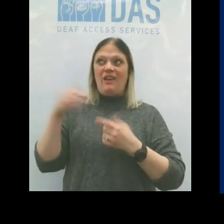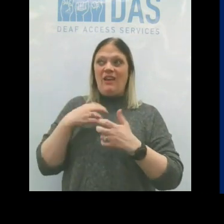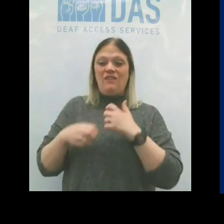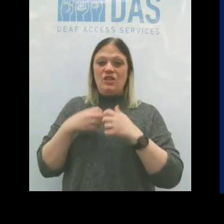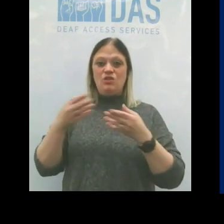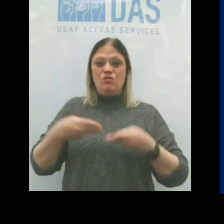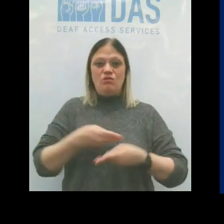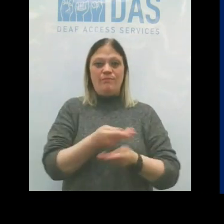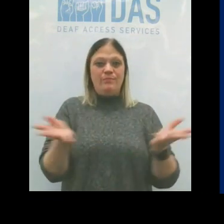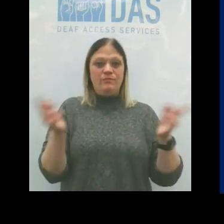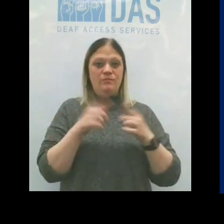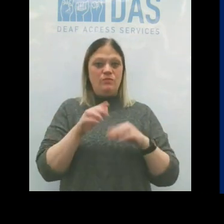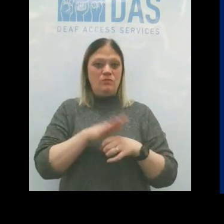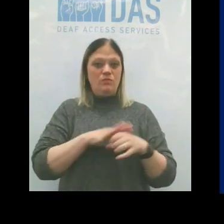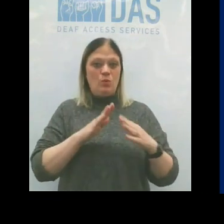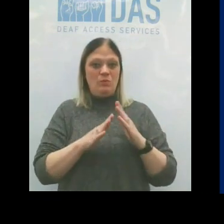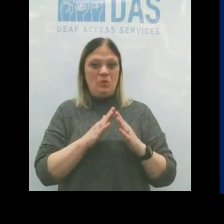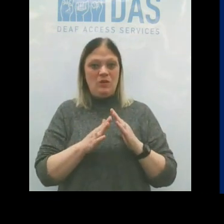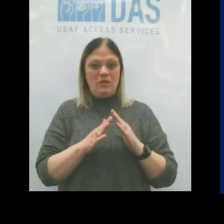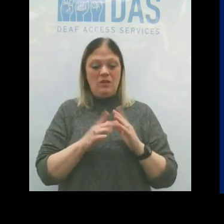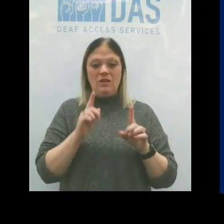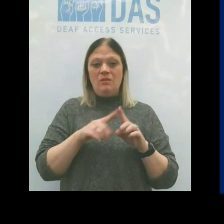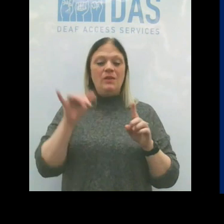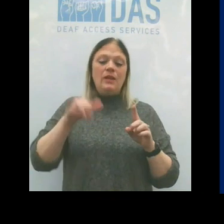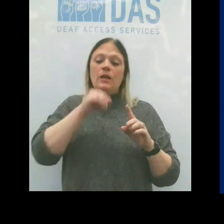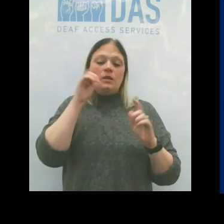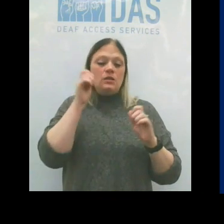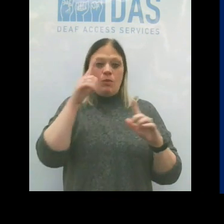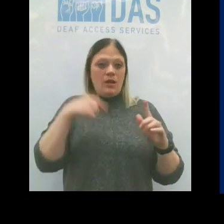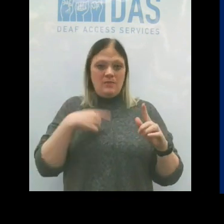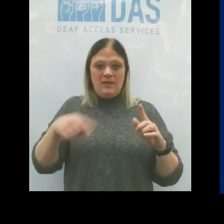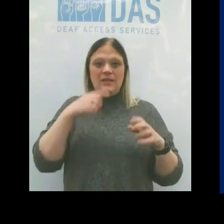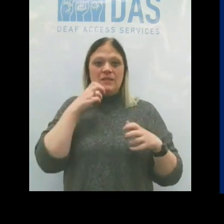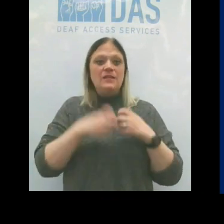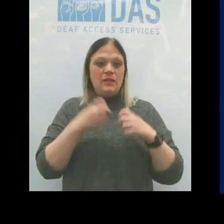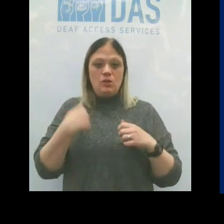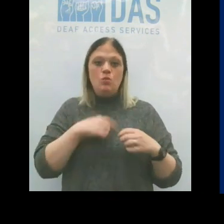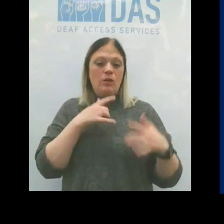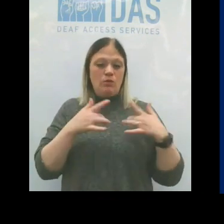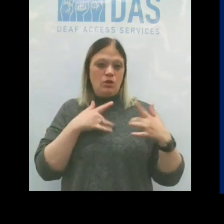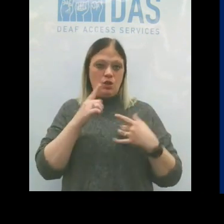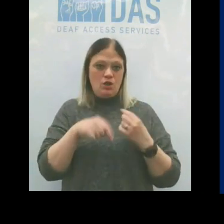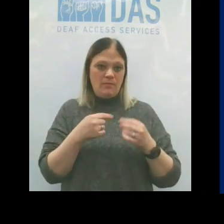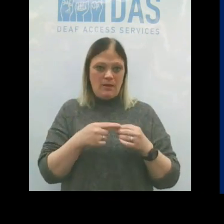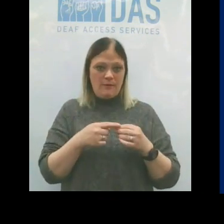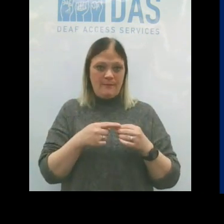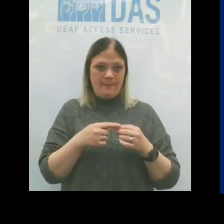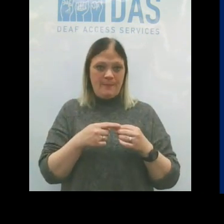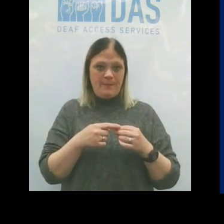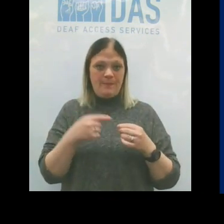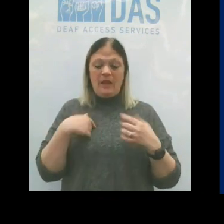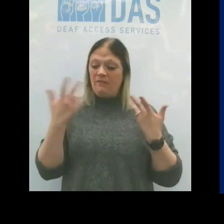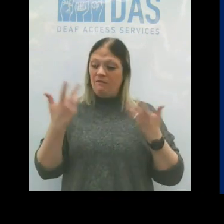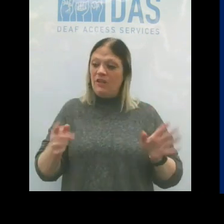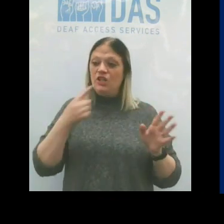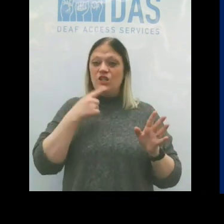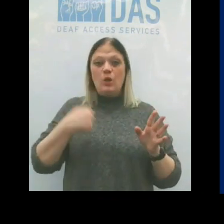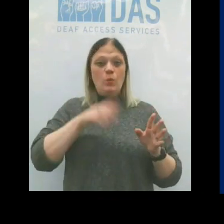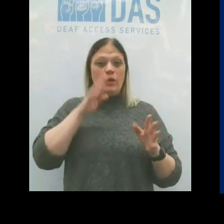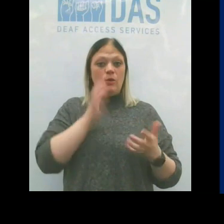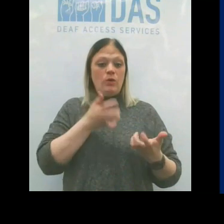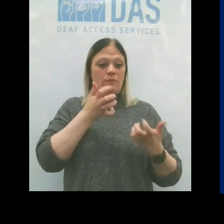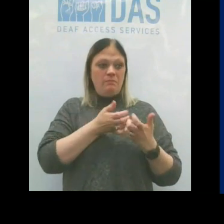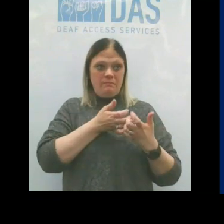local communities. But this doesn't totally surprise me. This is an issue we were concerned about. I said we were going to meet the